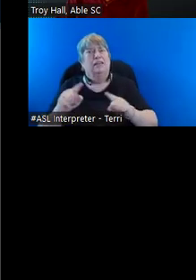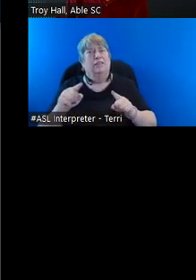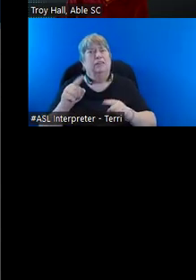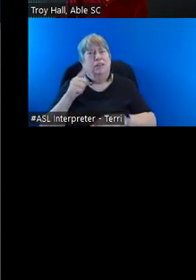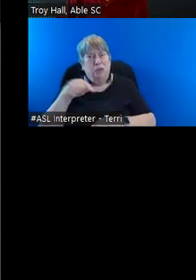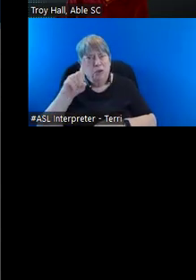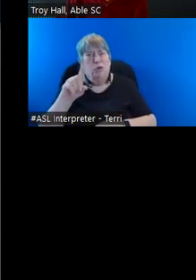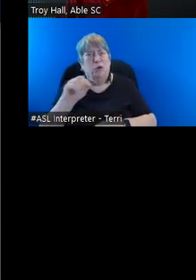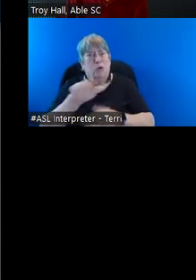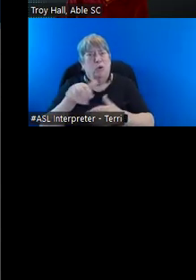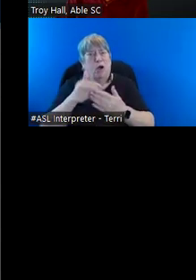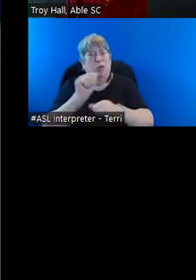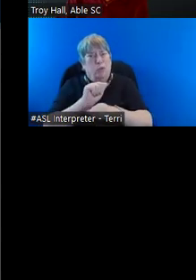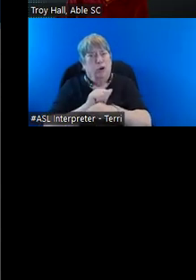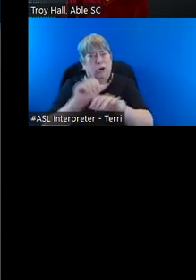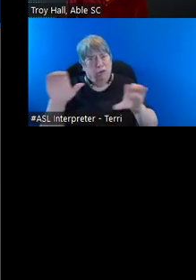Yeah.